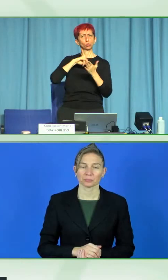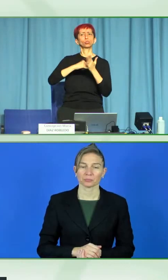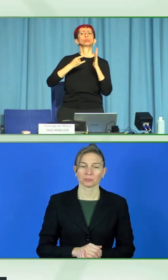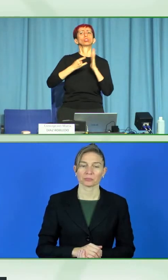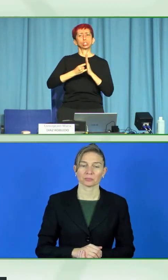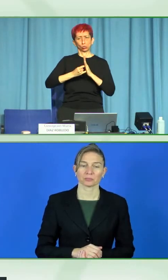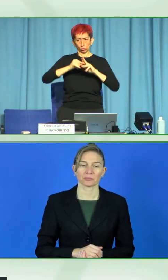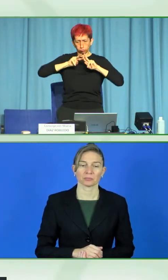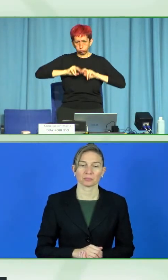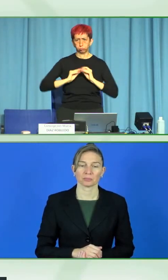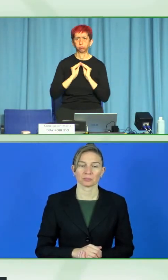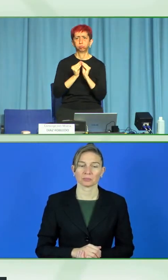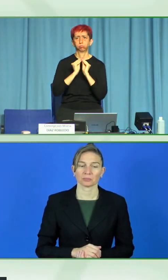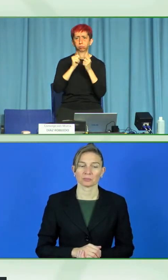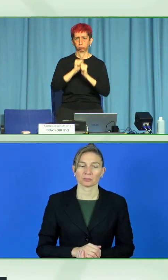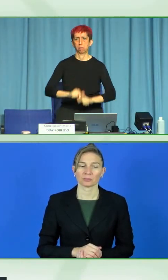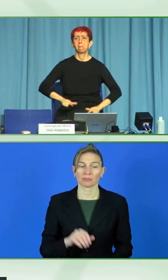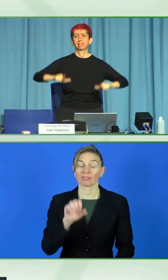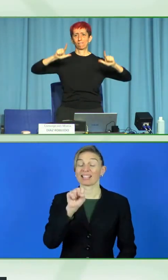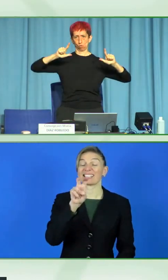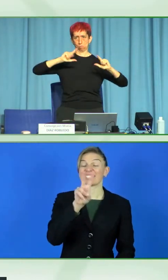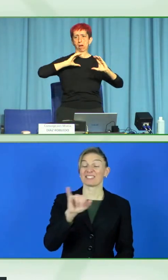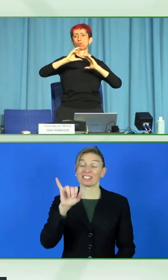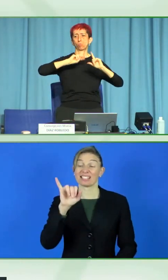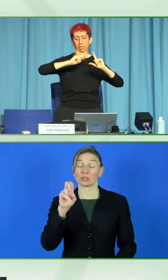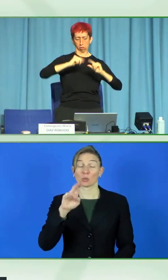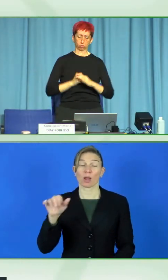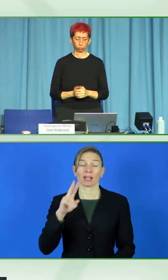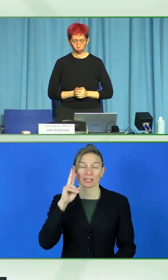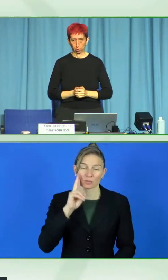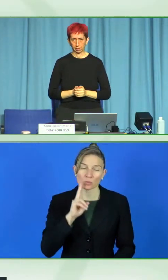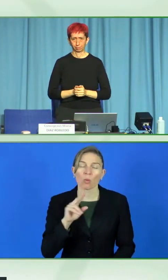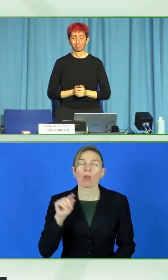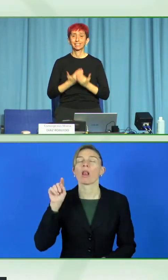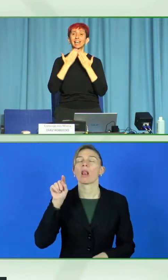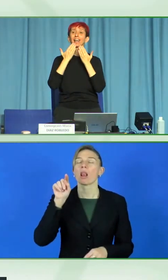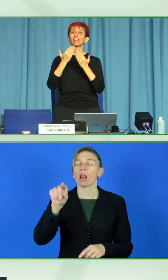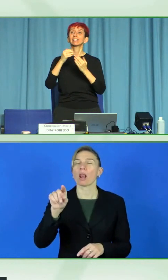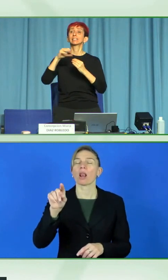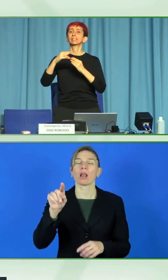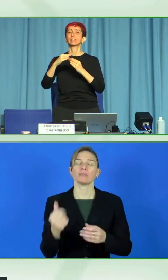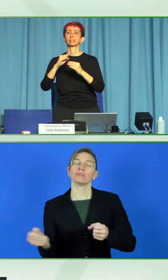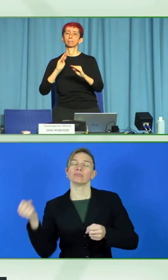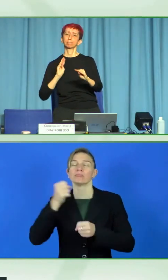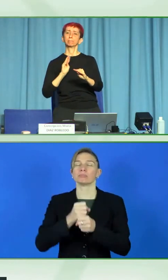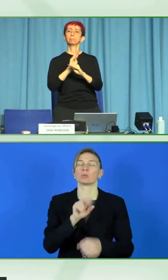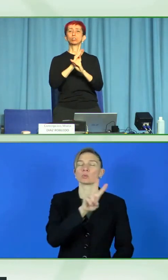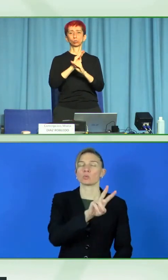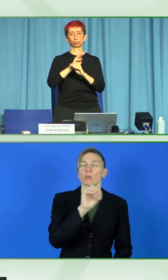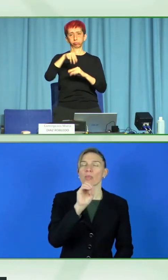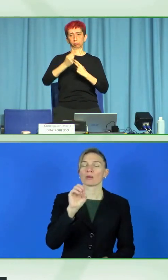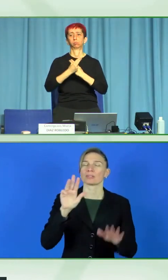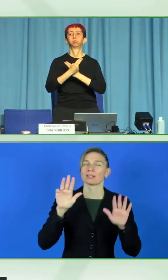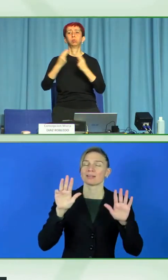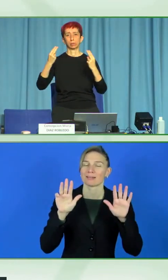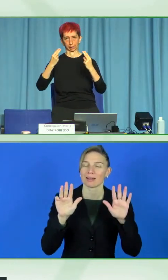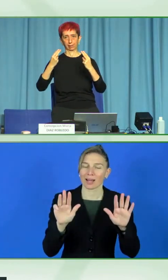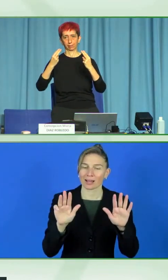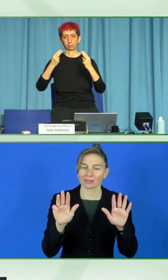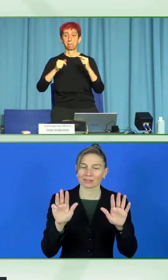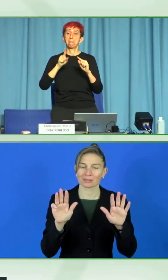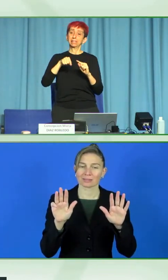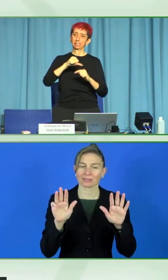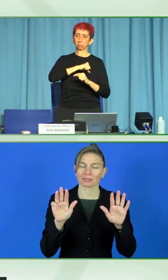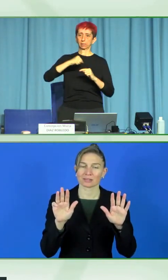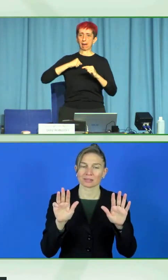SVisual is born in 2009, and before that, we developed a couple of years, maybe 3